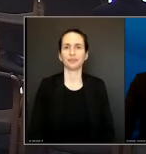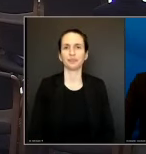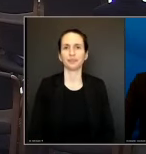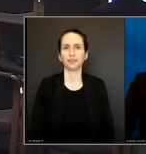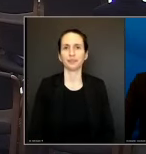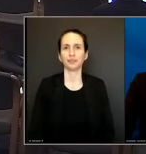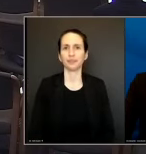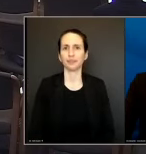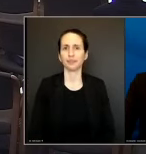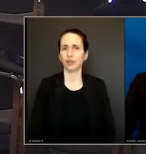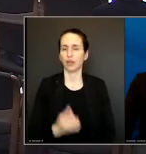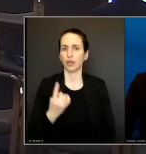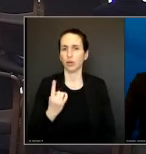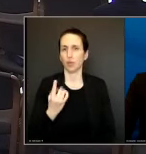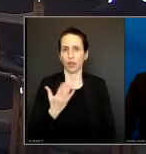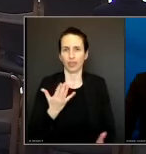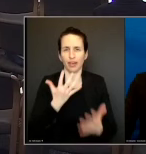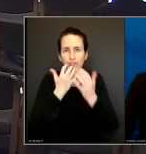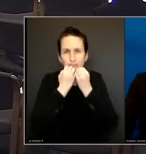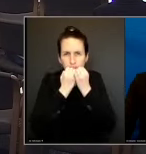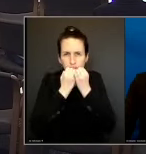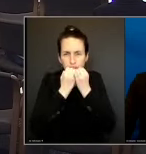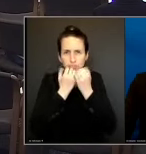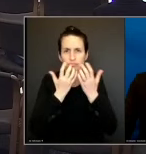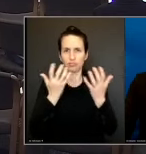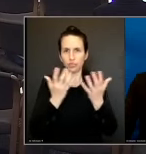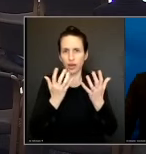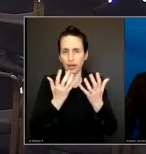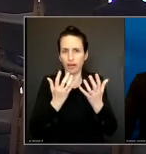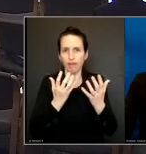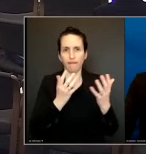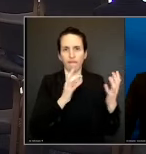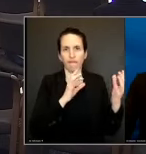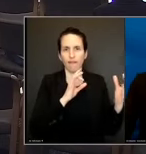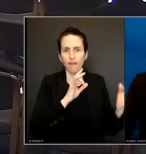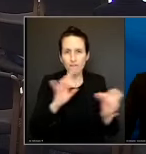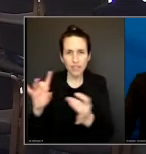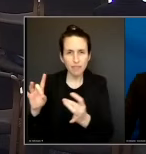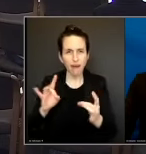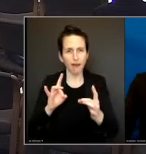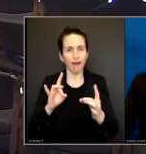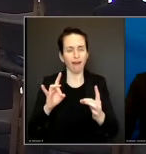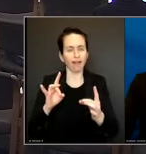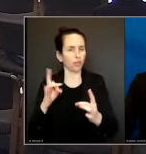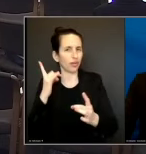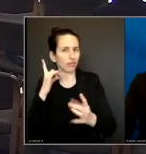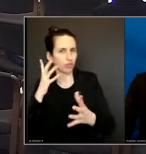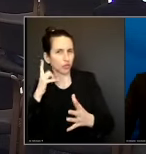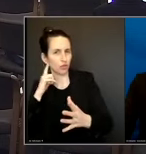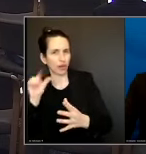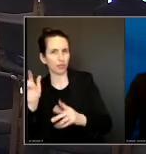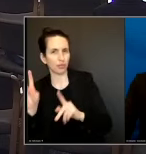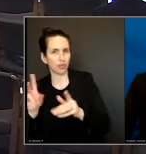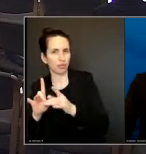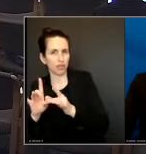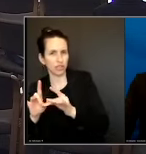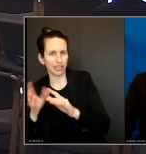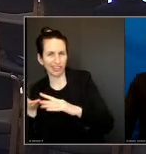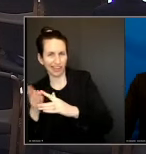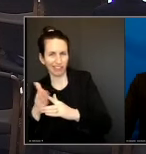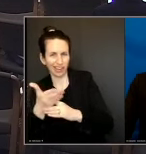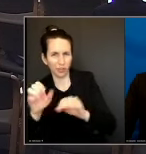so valuable are the feedback loops, things that we've heard other people mention, navigation, knowing what